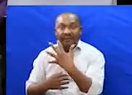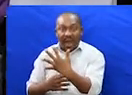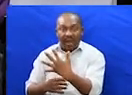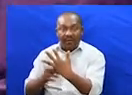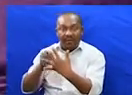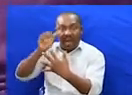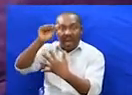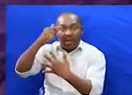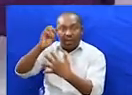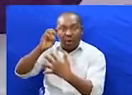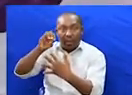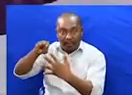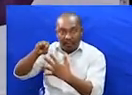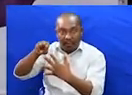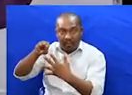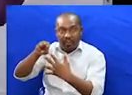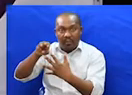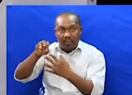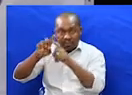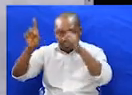these sugars, they are called